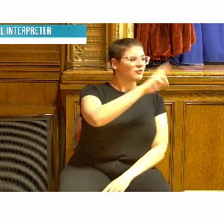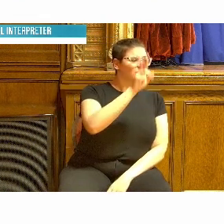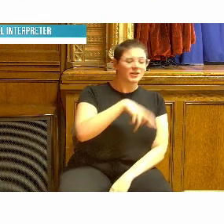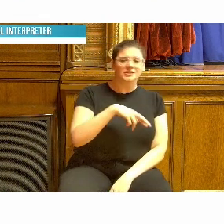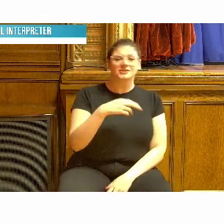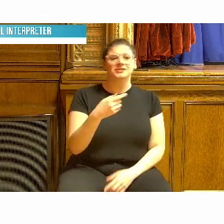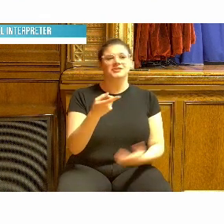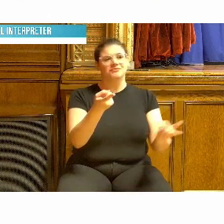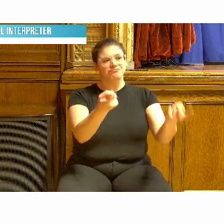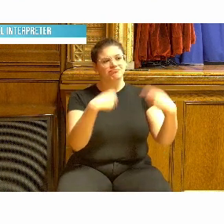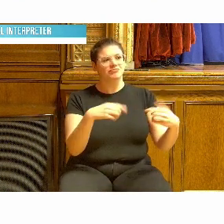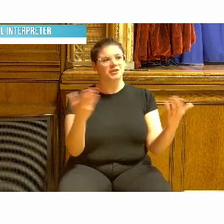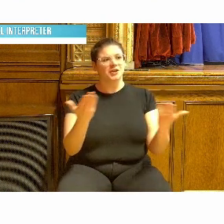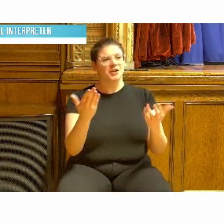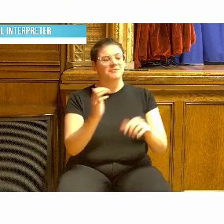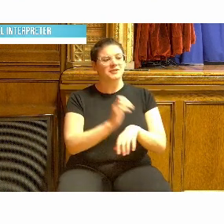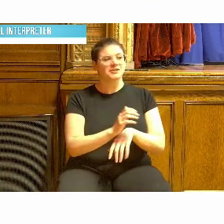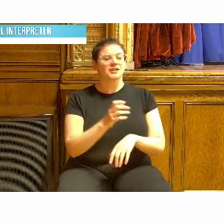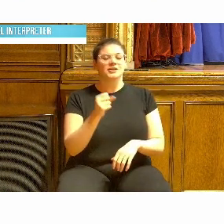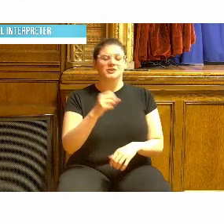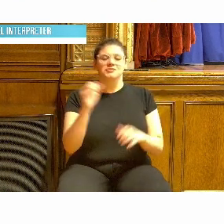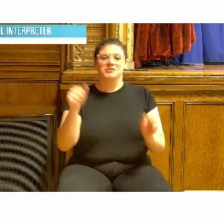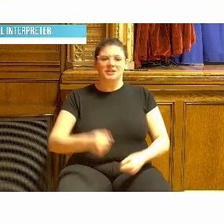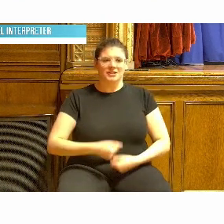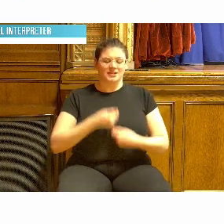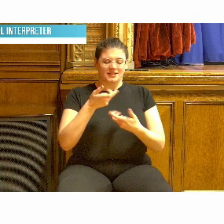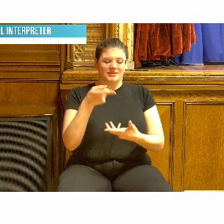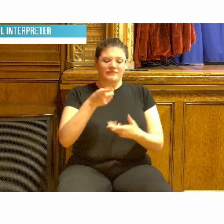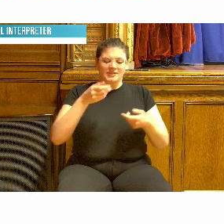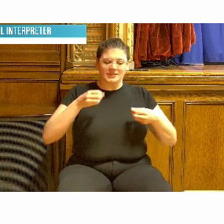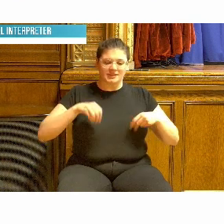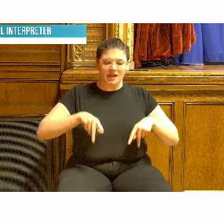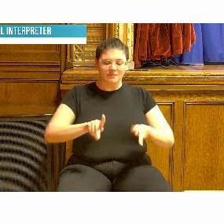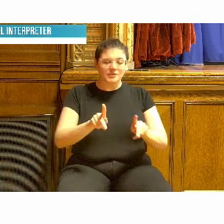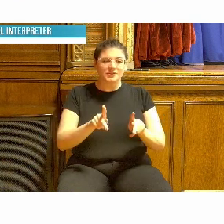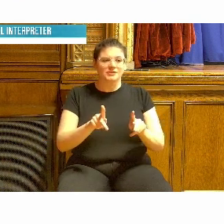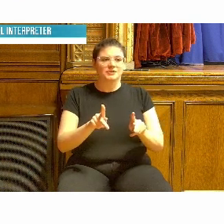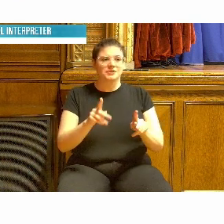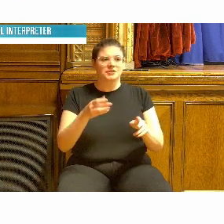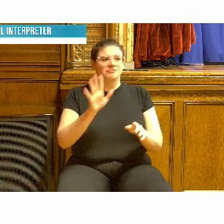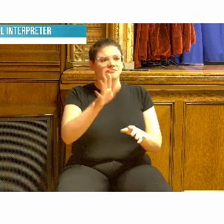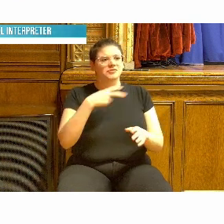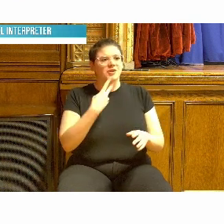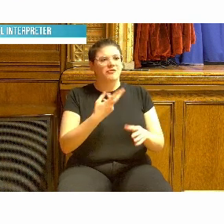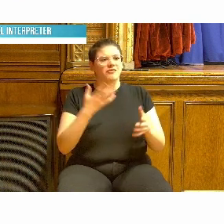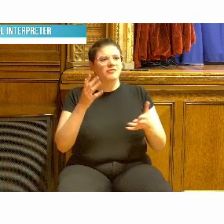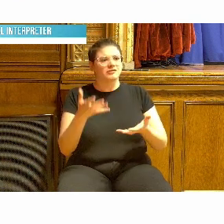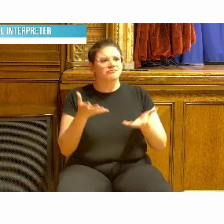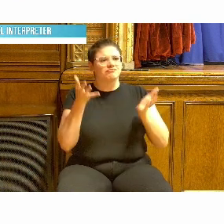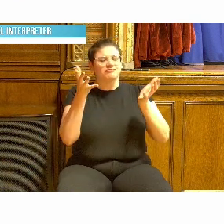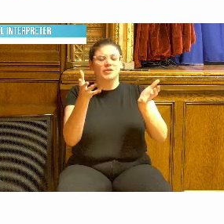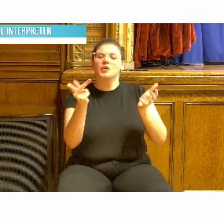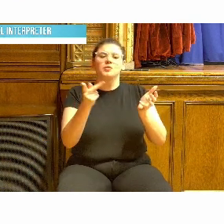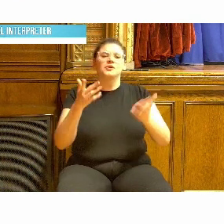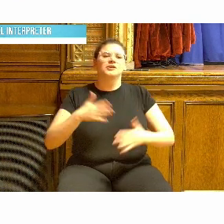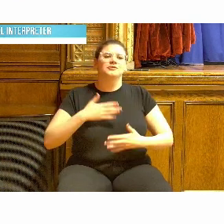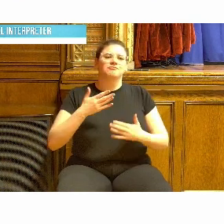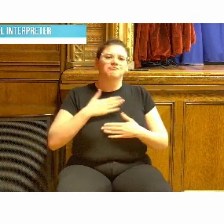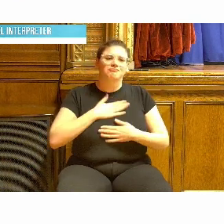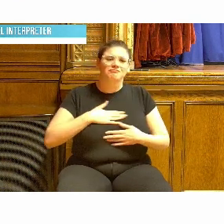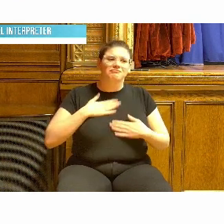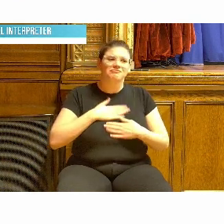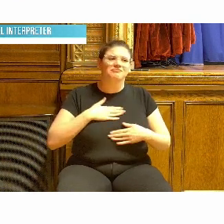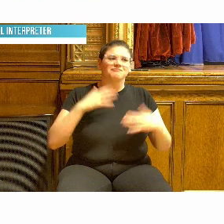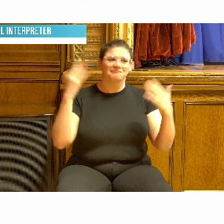came out tonight to provide an incredible opportunity to lend their voice to the process. We are grateful. One more round of applause